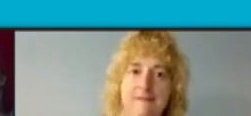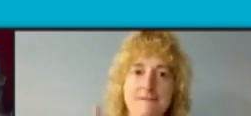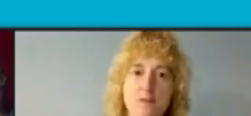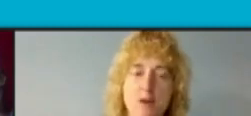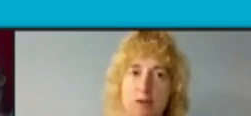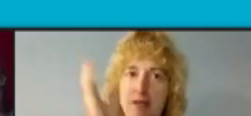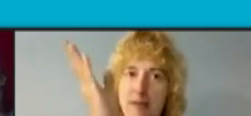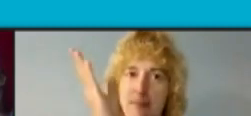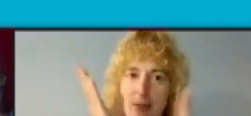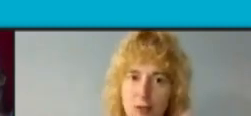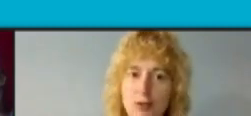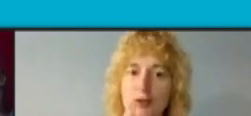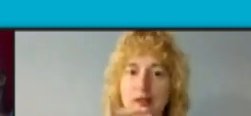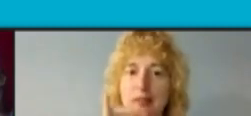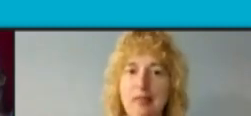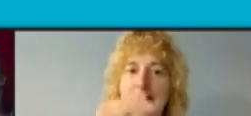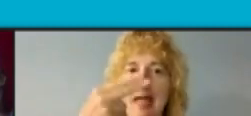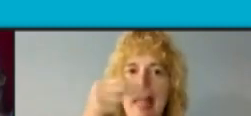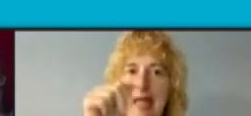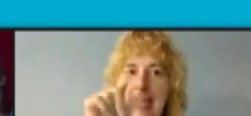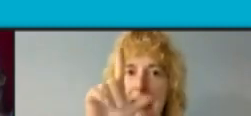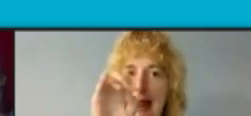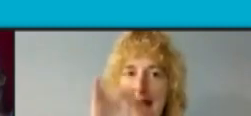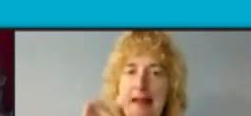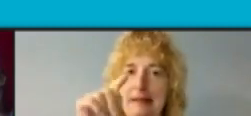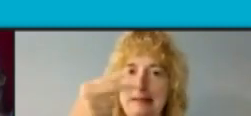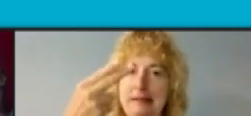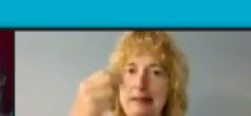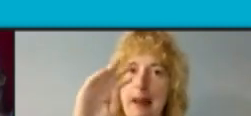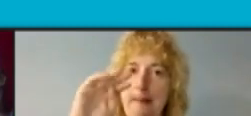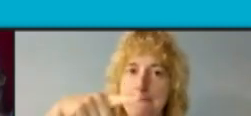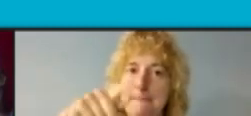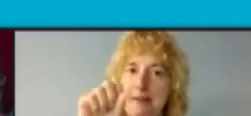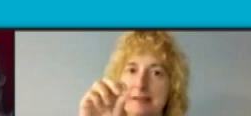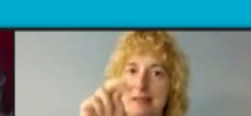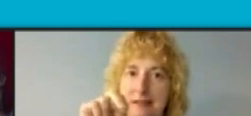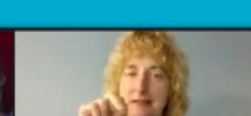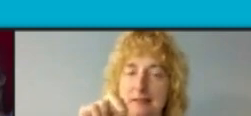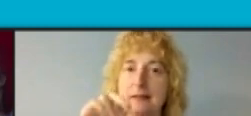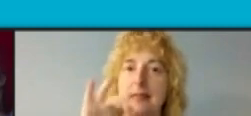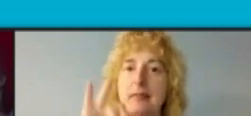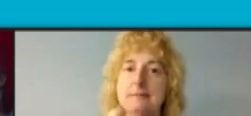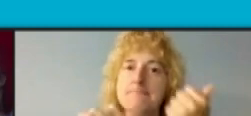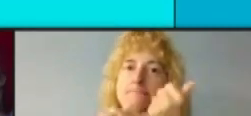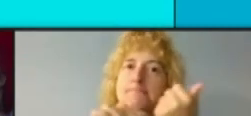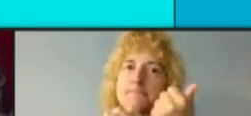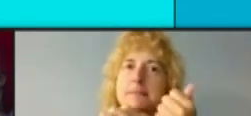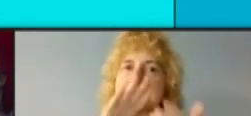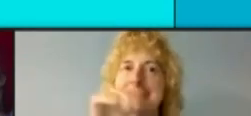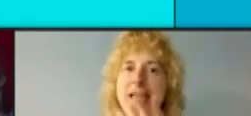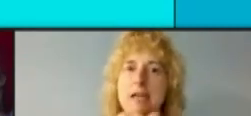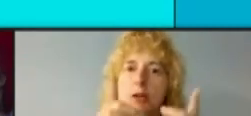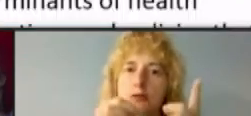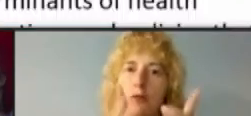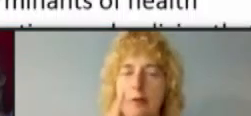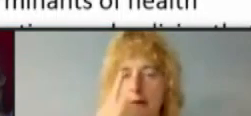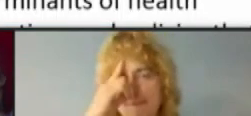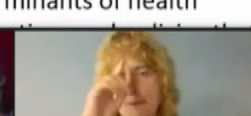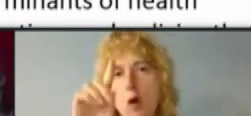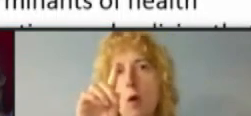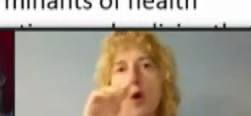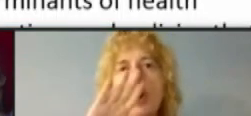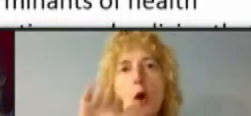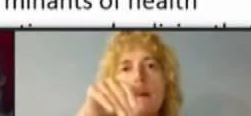and that's going to be Haley Thompson. She's the Associate Center Director for Community Outreach and Engagement